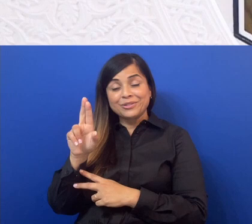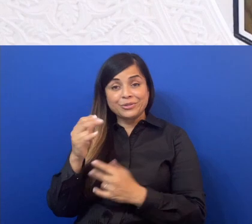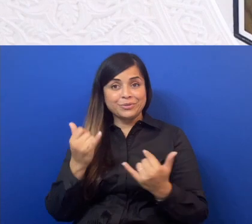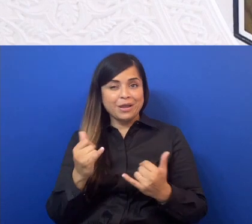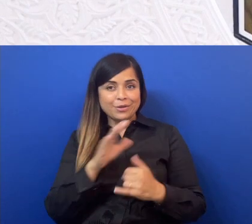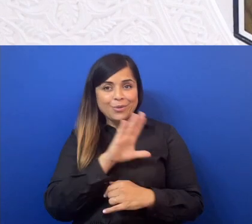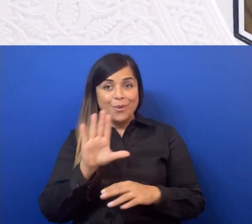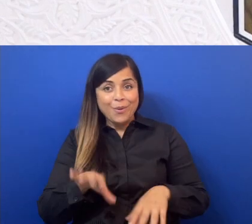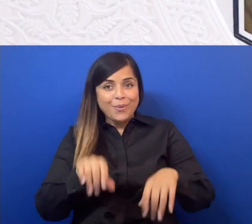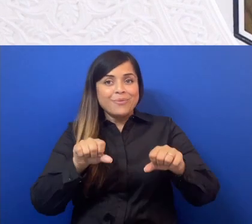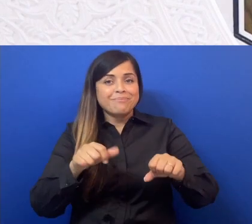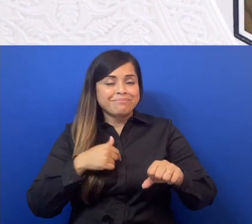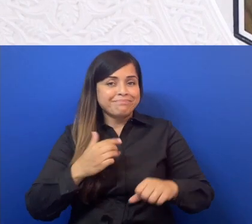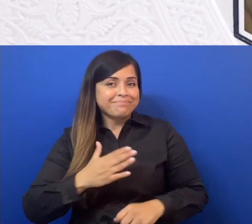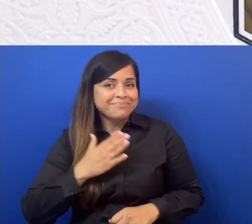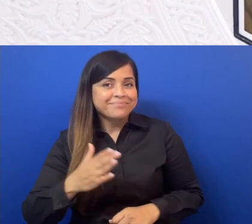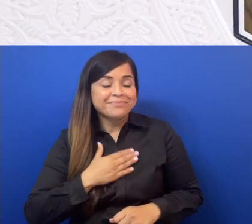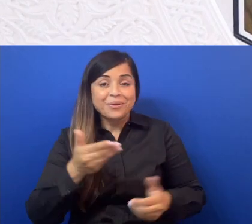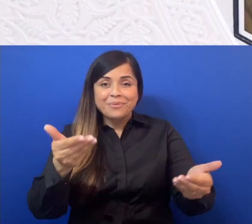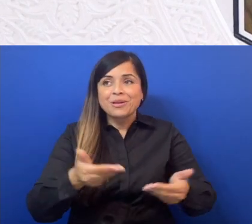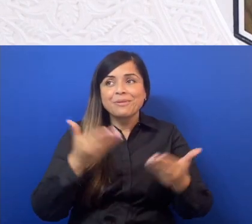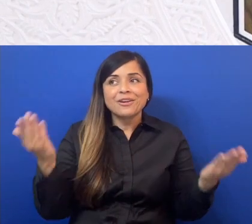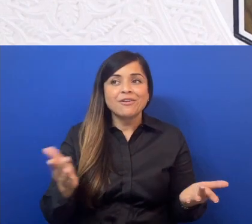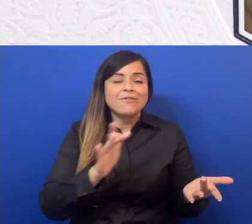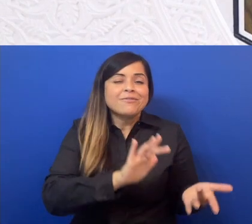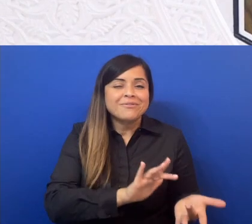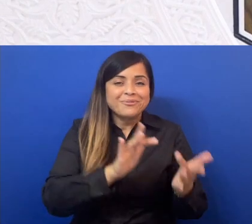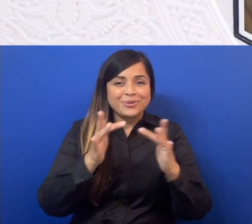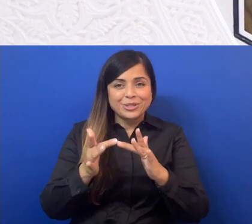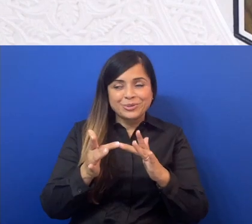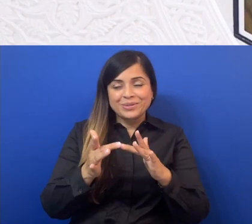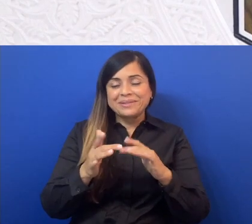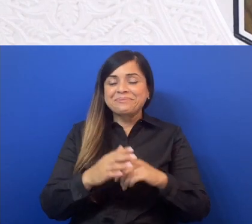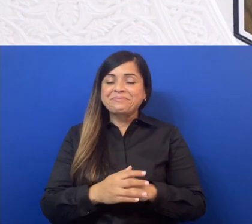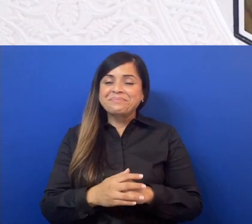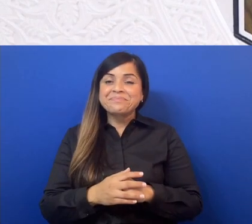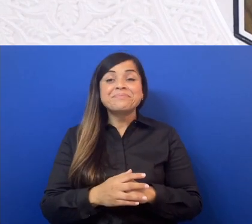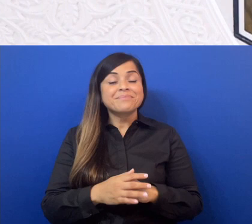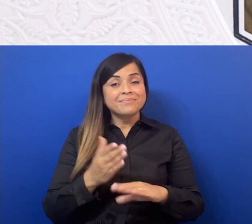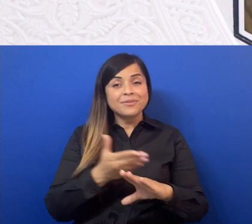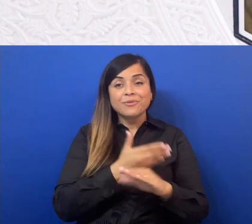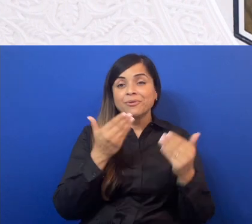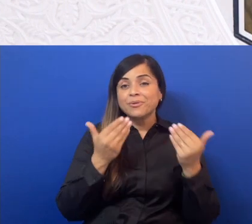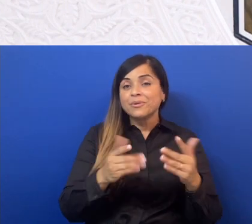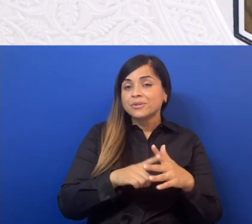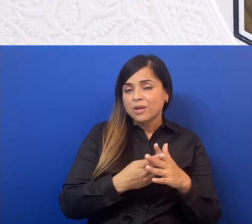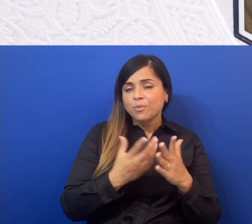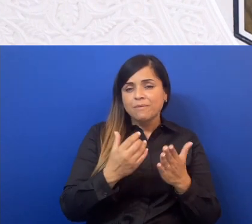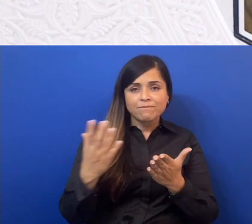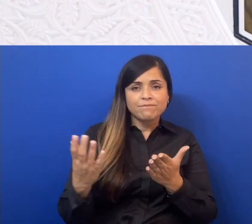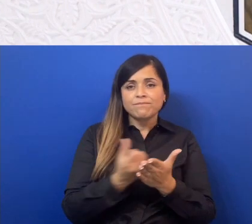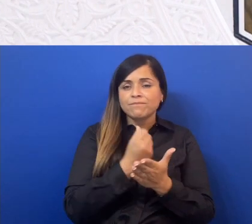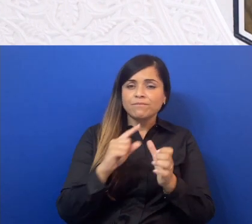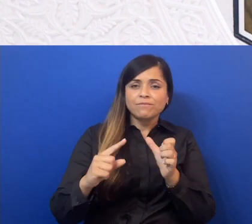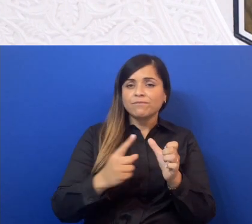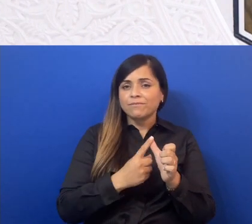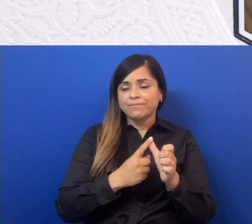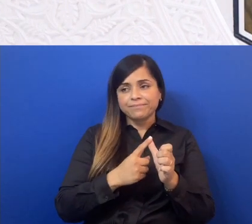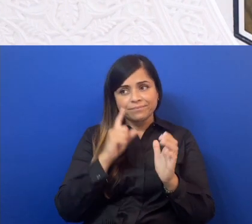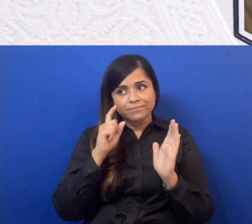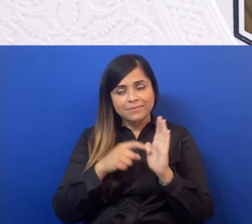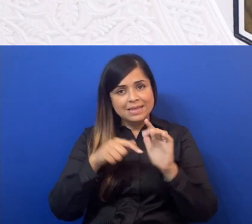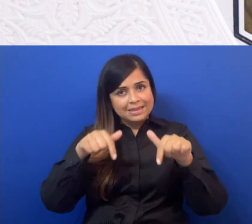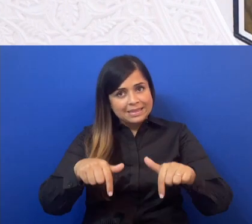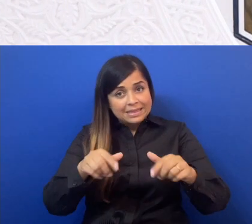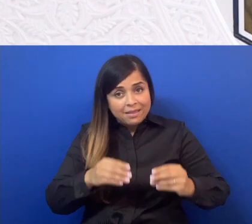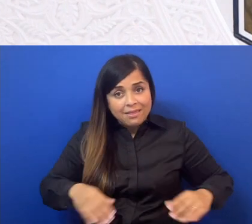pleasure to be your host today and welcome you virtually to the delegation of the Ismaili Imamat. I would like to begin today by